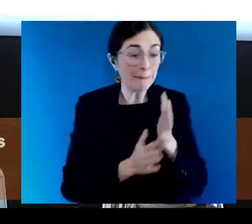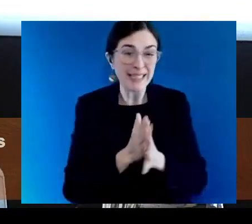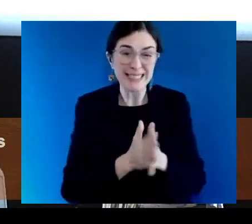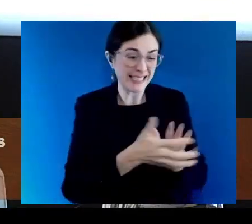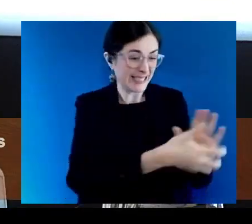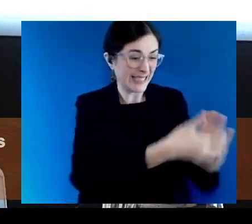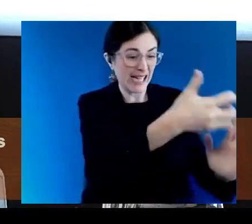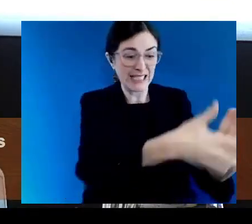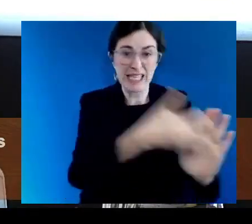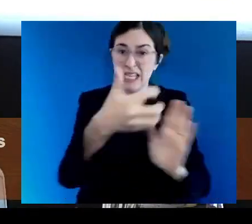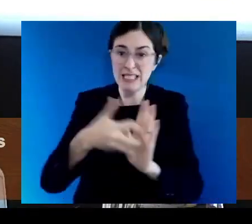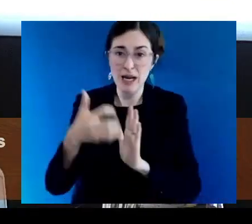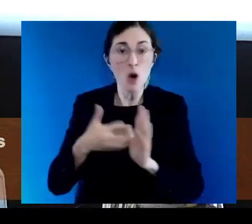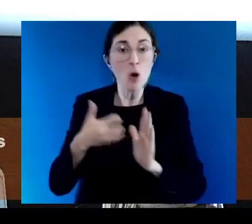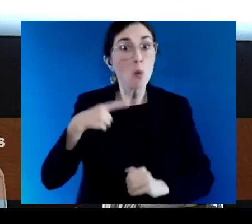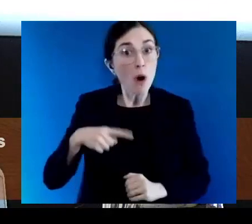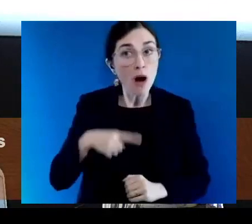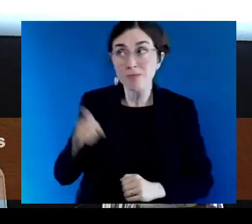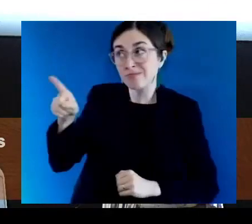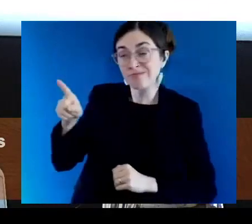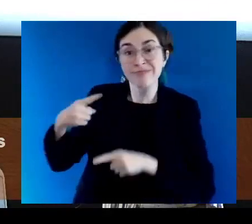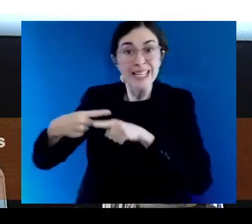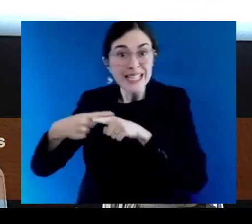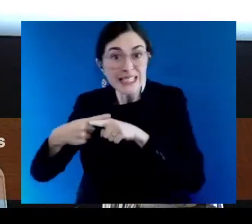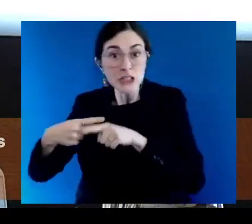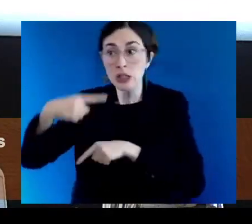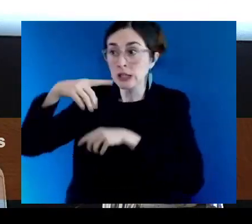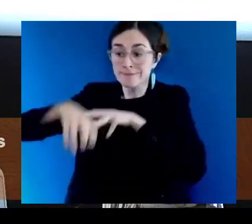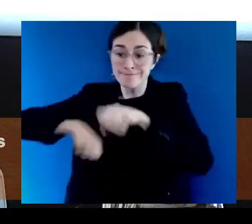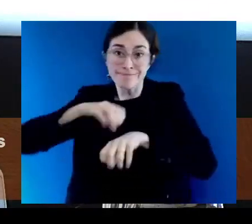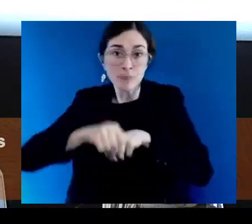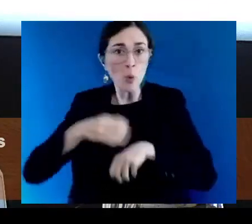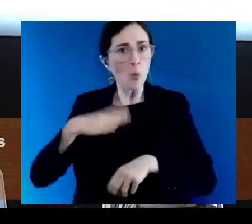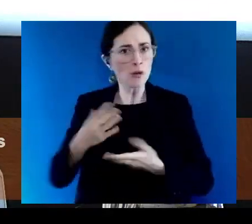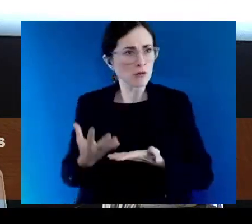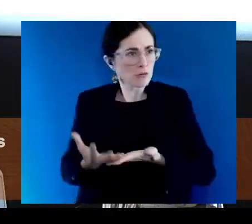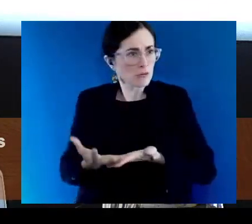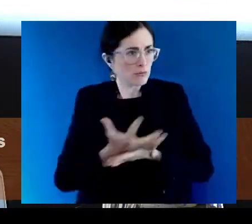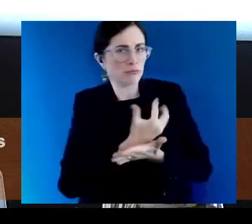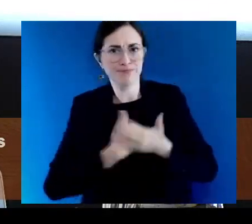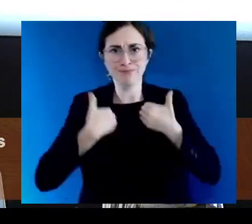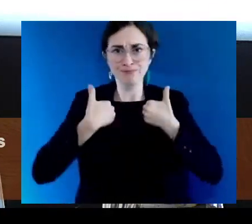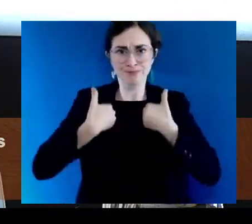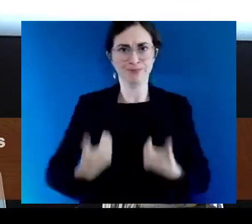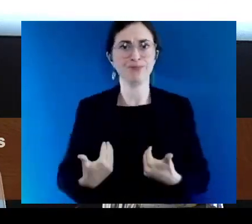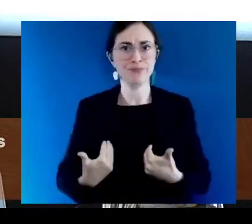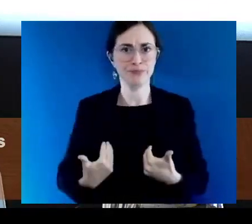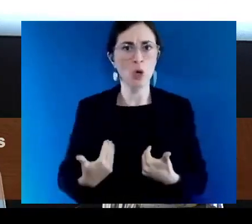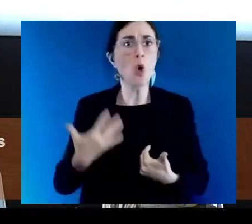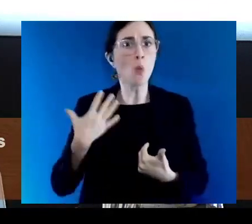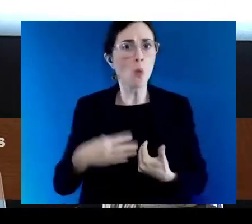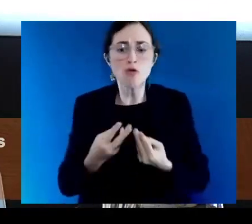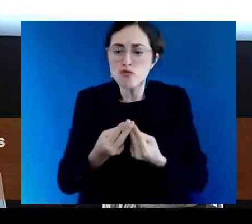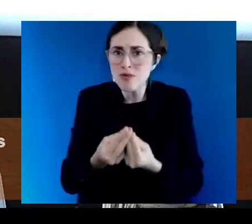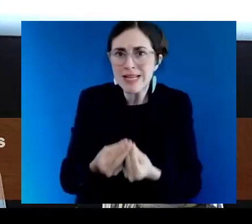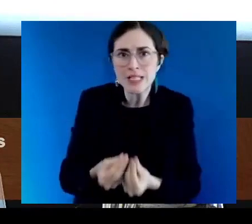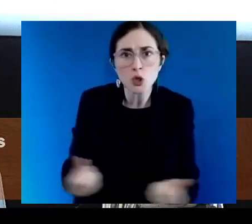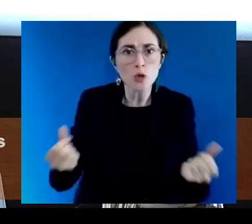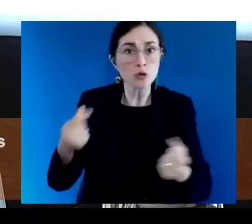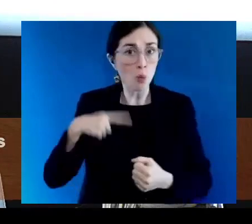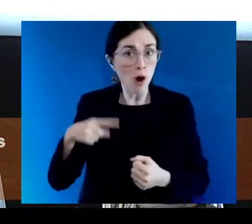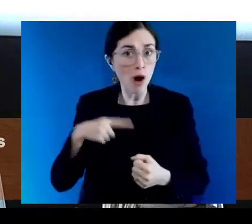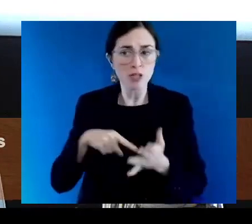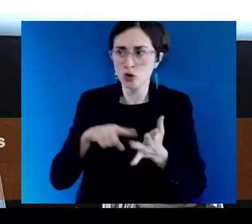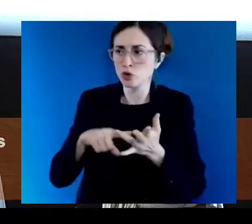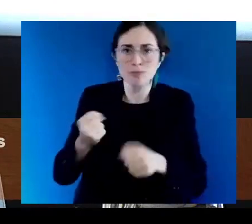the quest for wealth in the form of what the colonial state conceptualised as resources for the creation of wealth, including gold